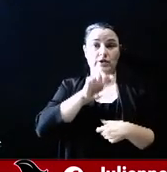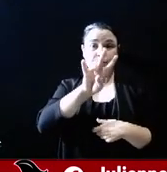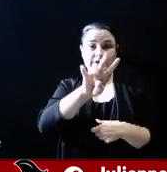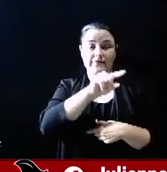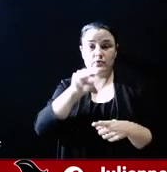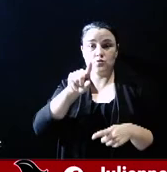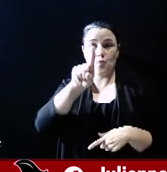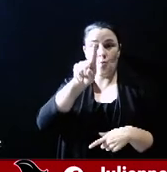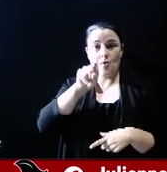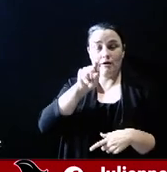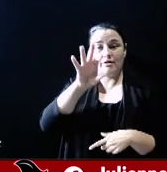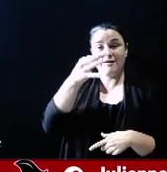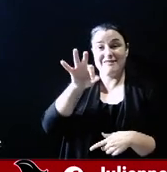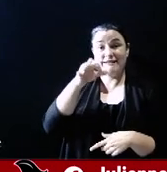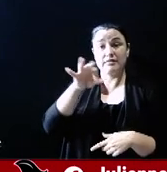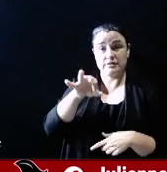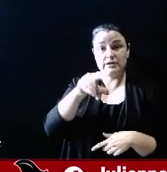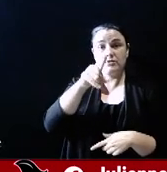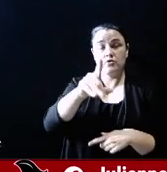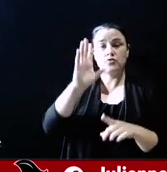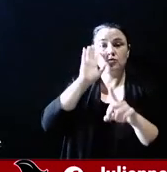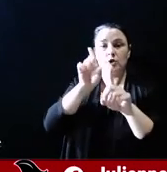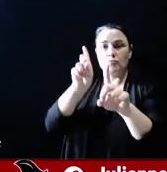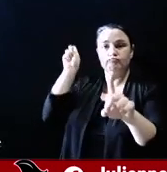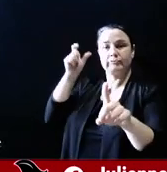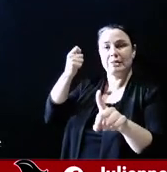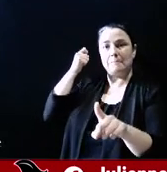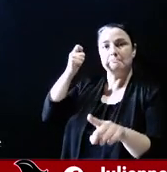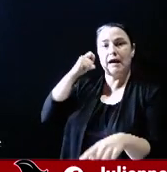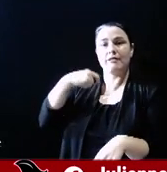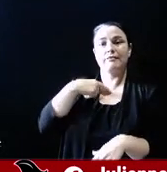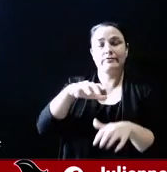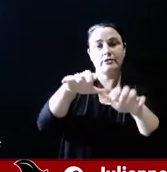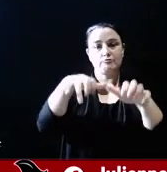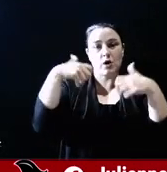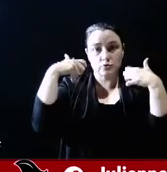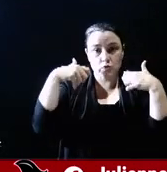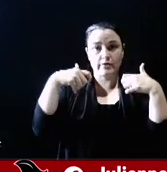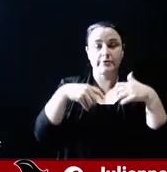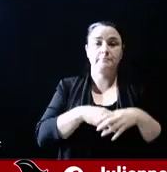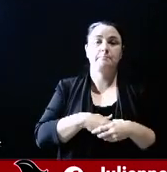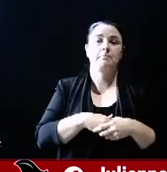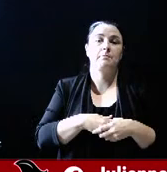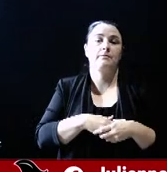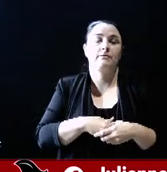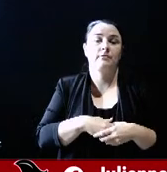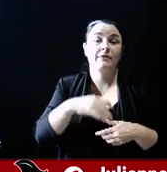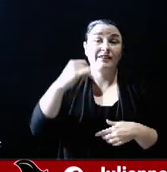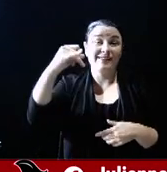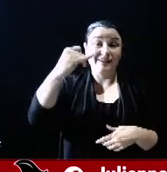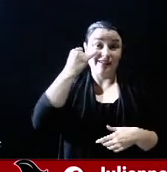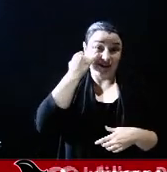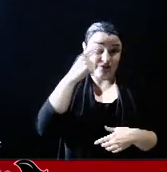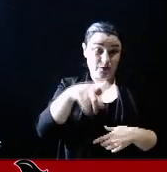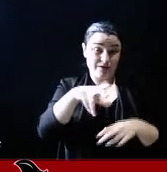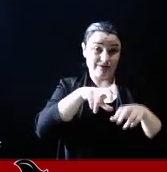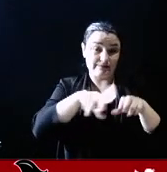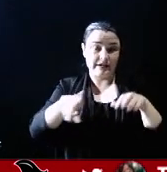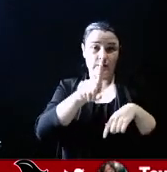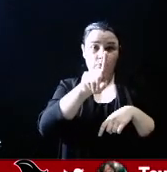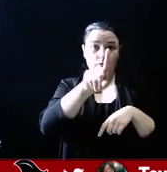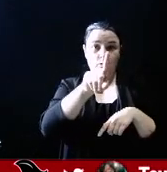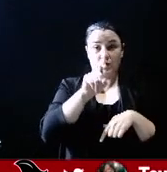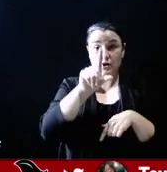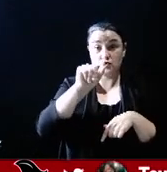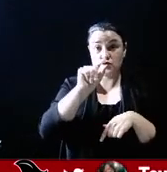119, you will exit at the rear of the facility. It's going to be over this way. If you're in sections 120 to 124,